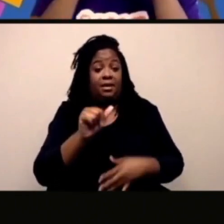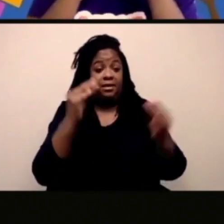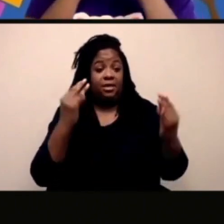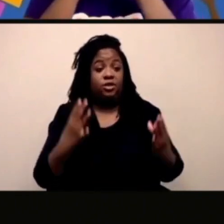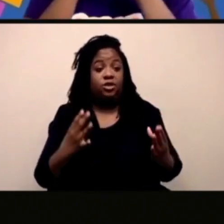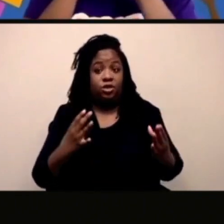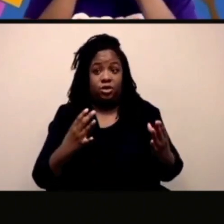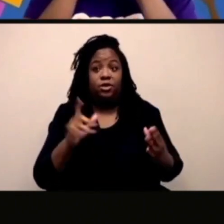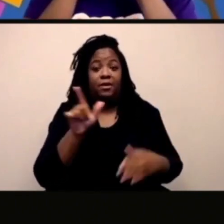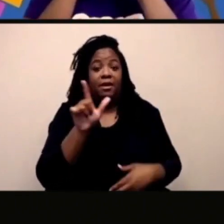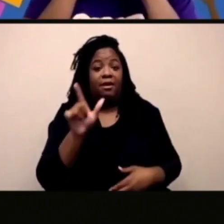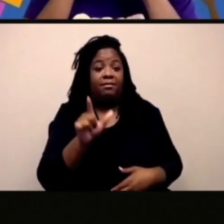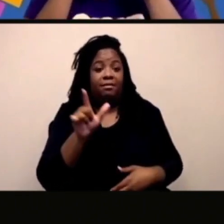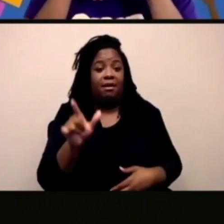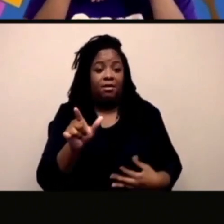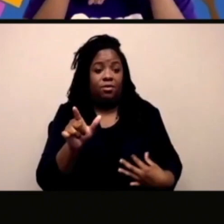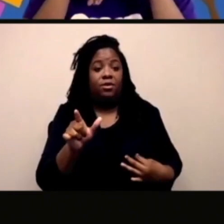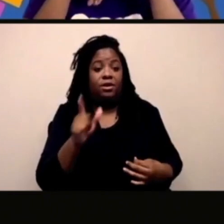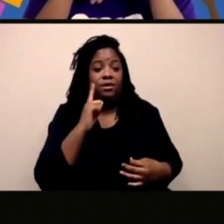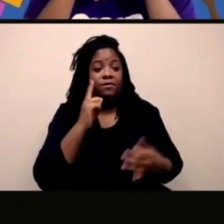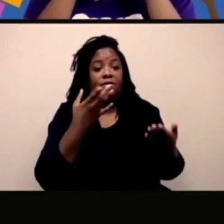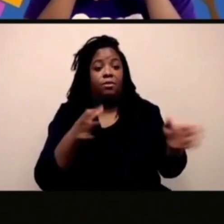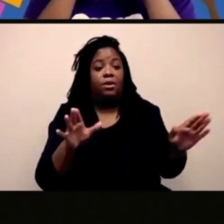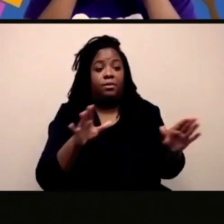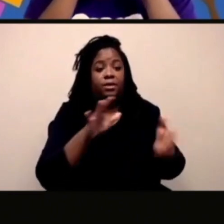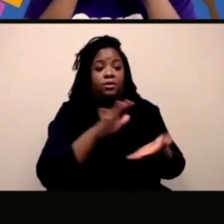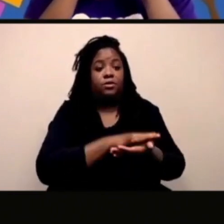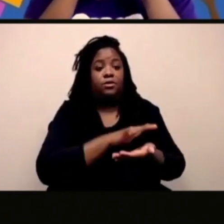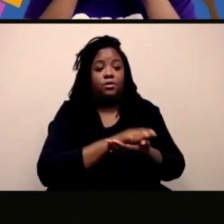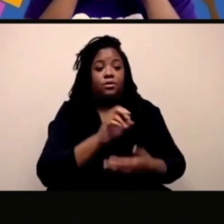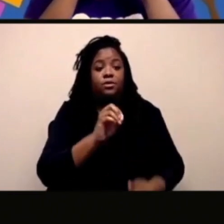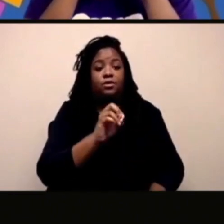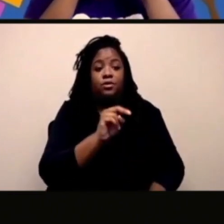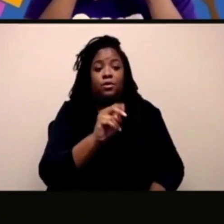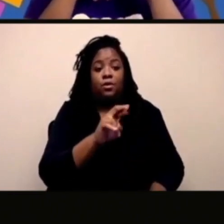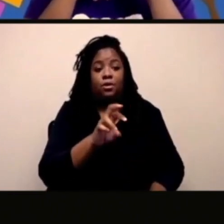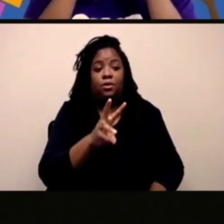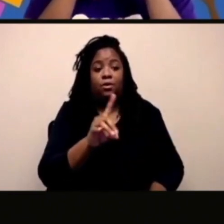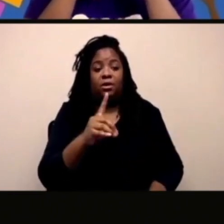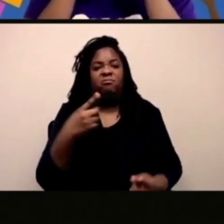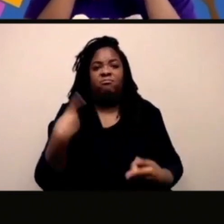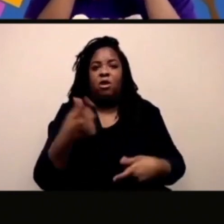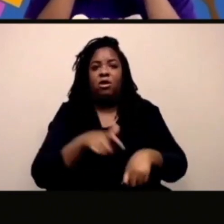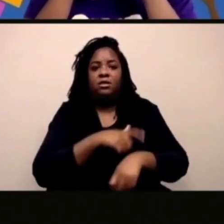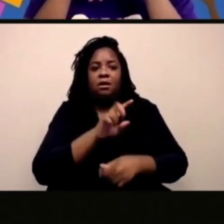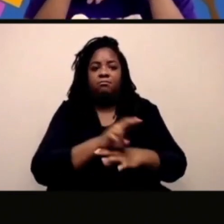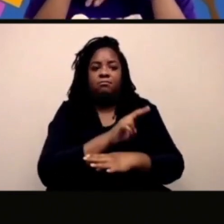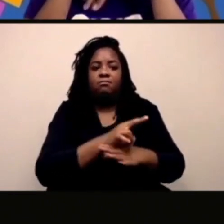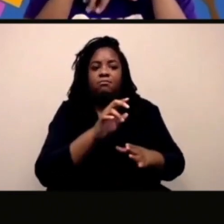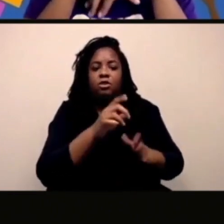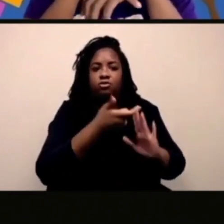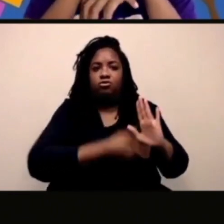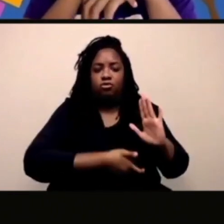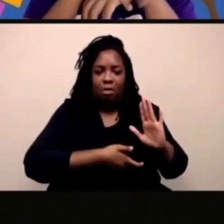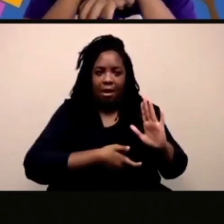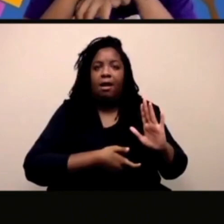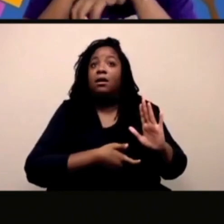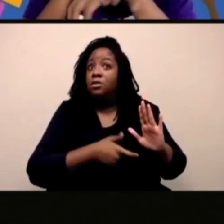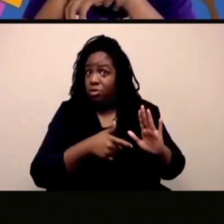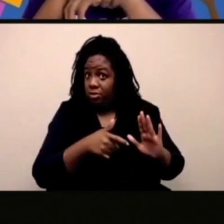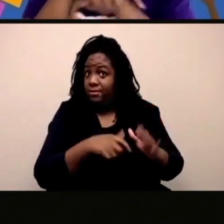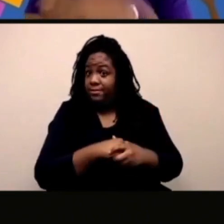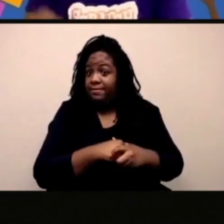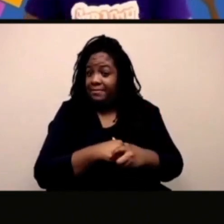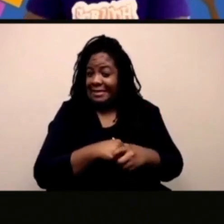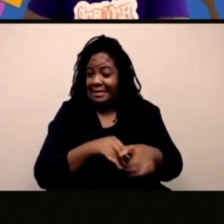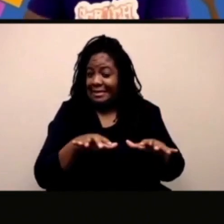in Norwood Public Schools, and longtime Scratcher, active Twitter user